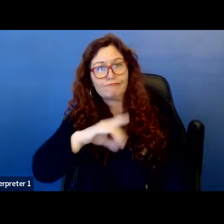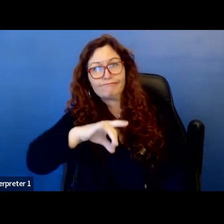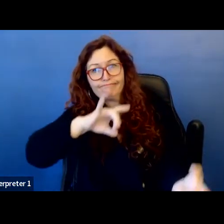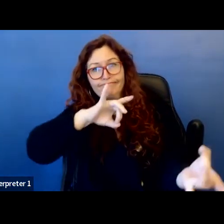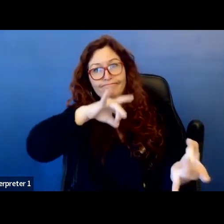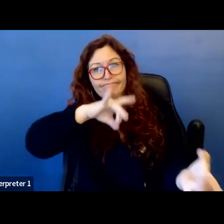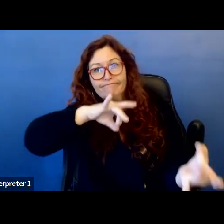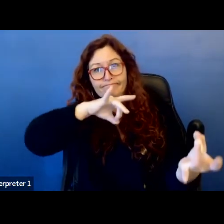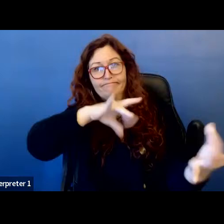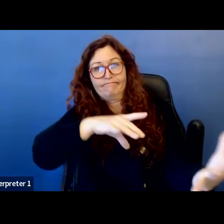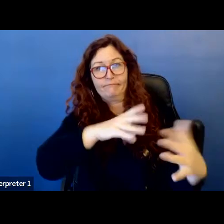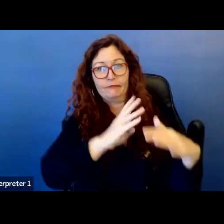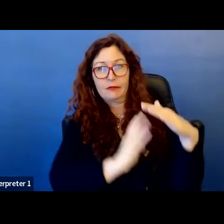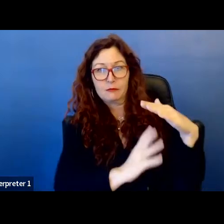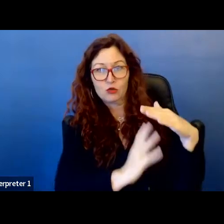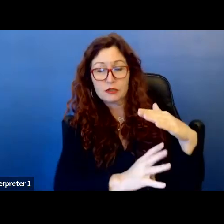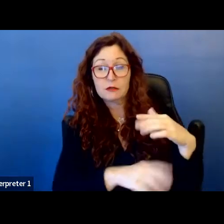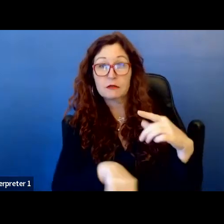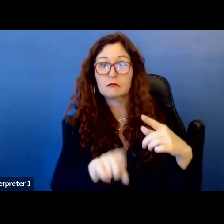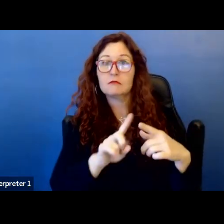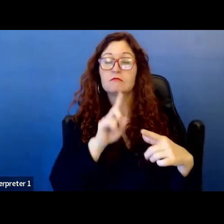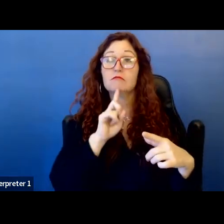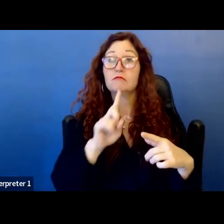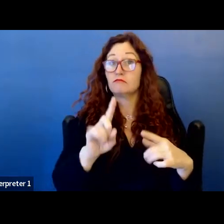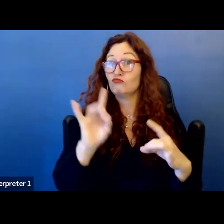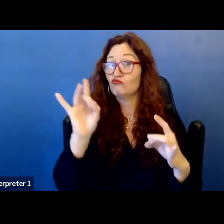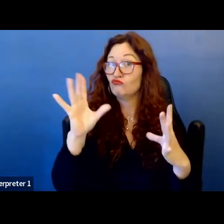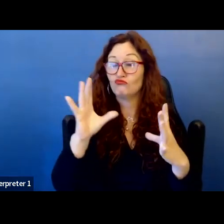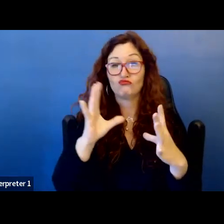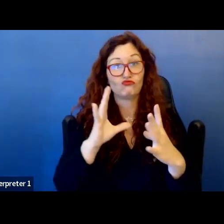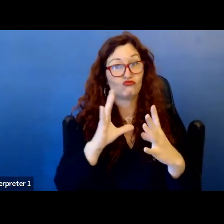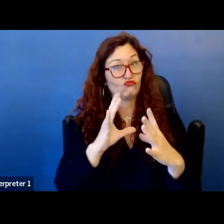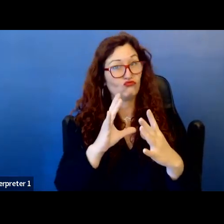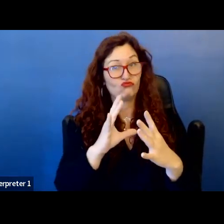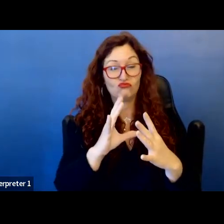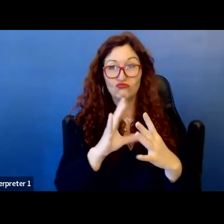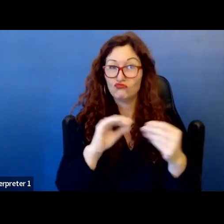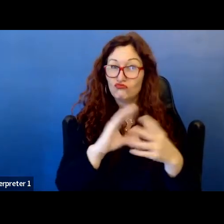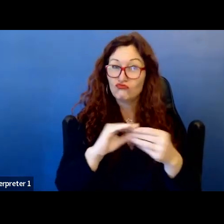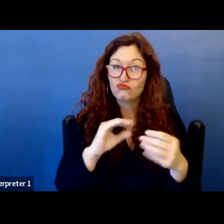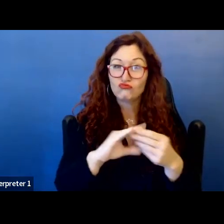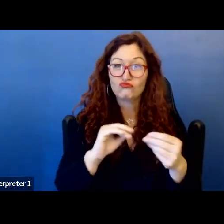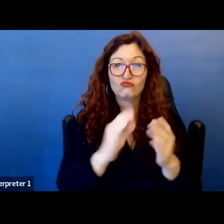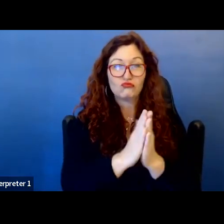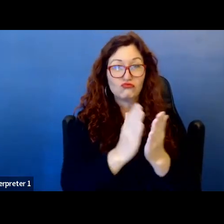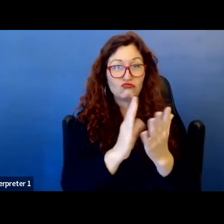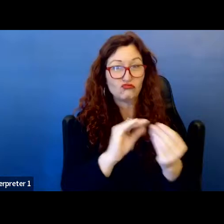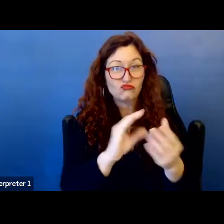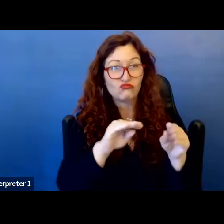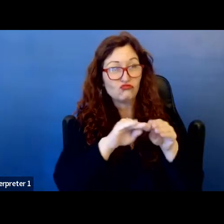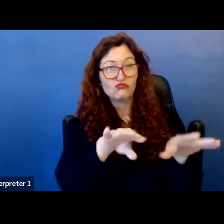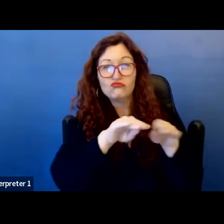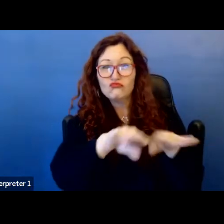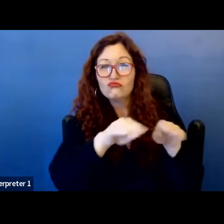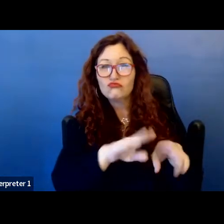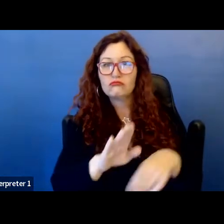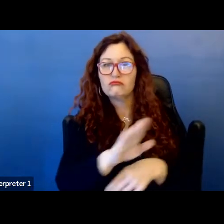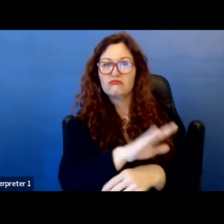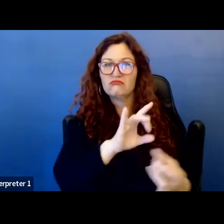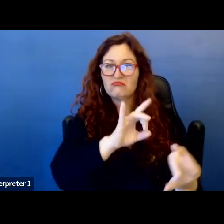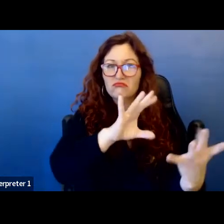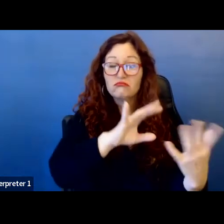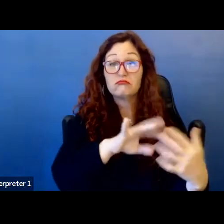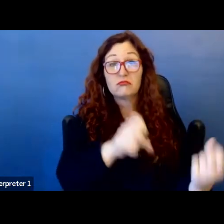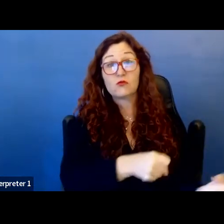anti-immigrant words of some national leaders in his manifesto farmed himself and drove more than 600 miles to el paso to end the lives of